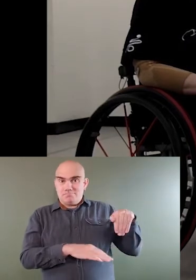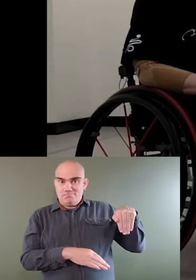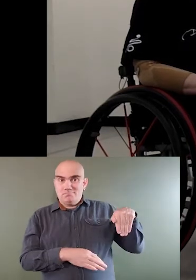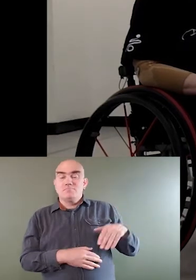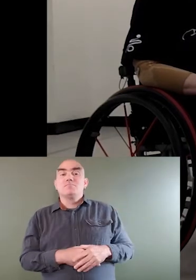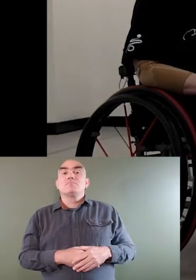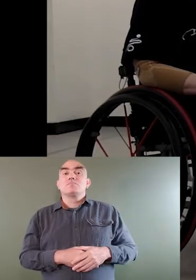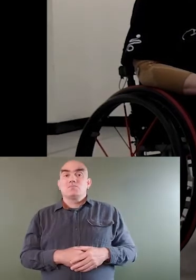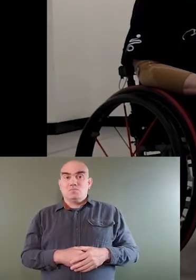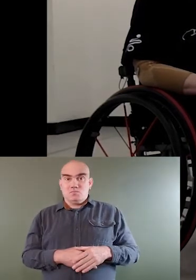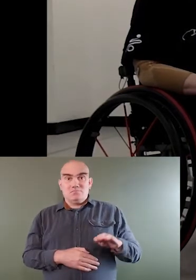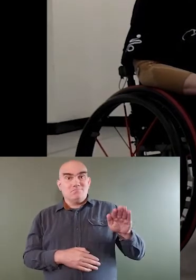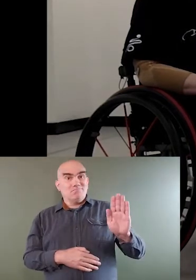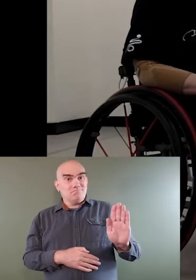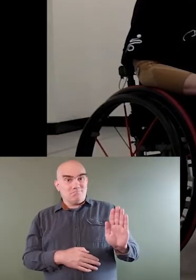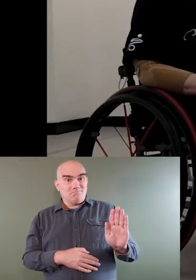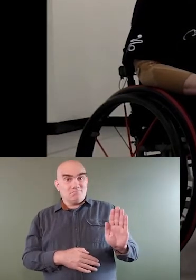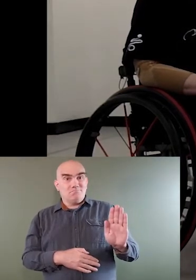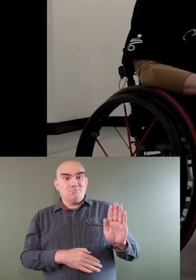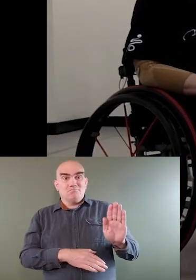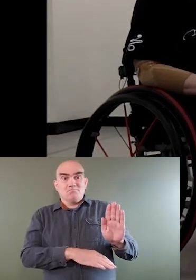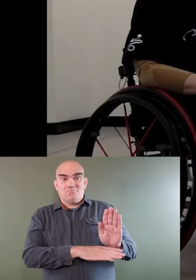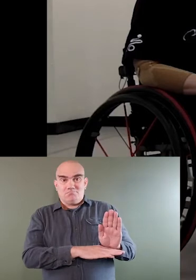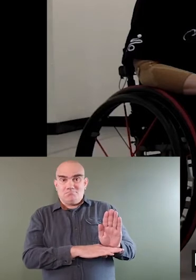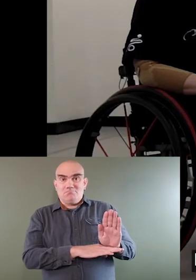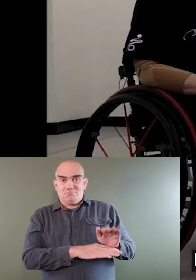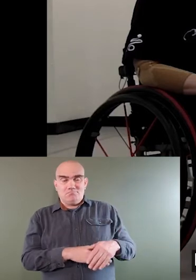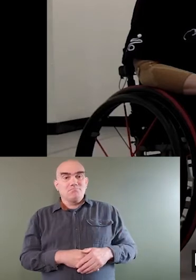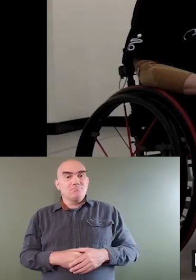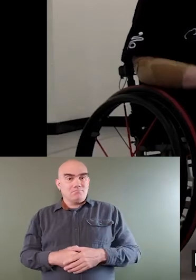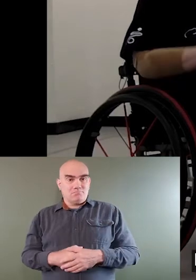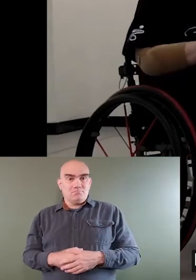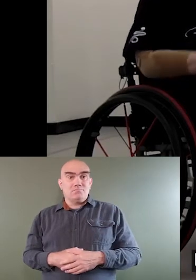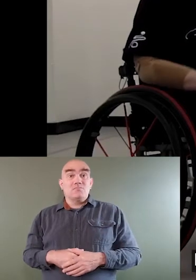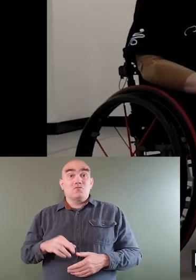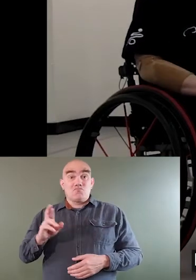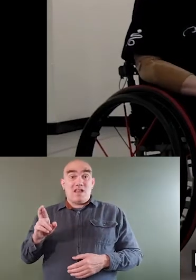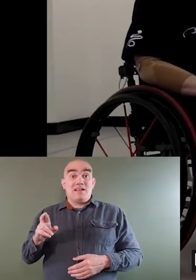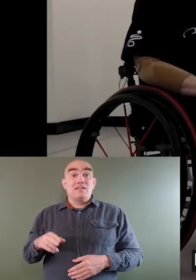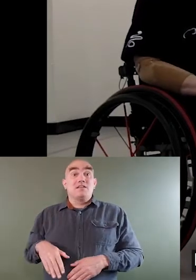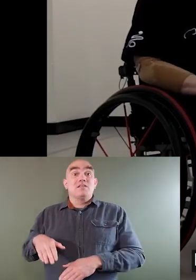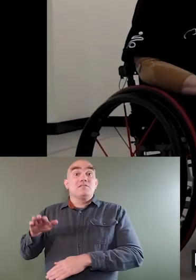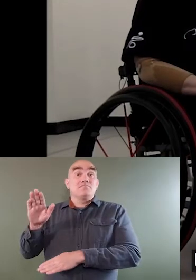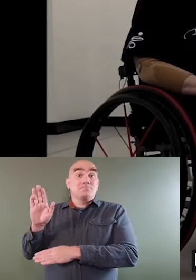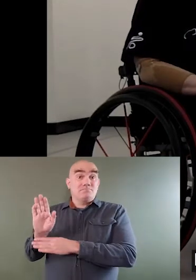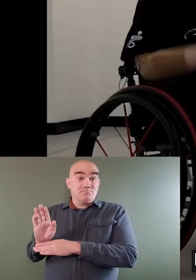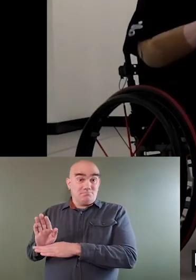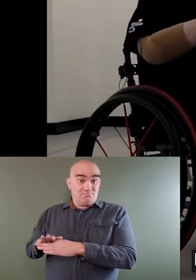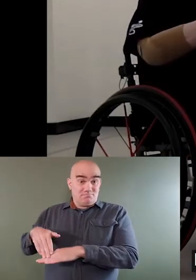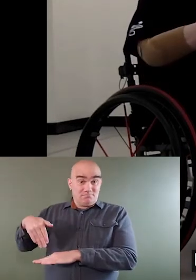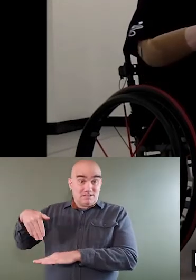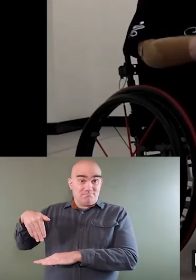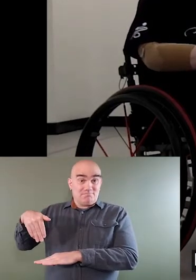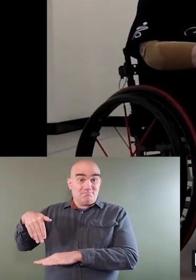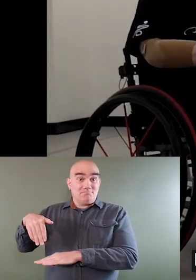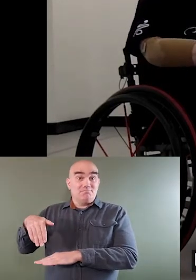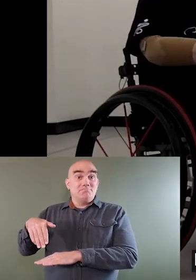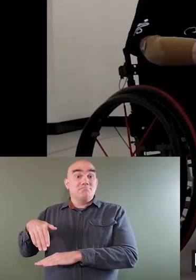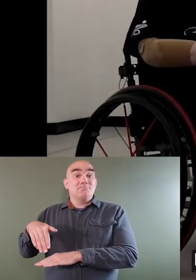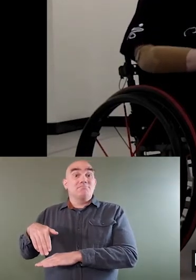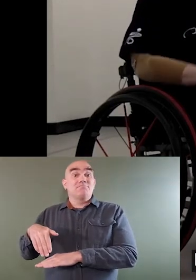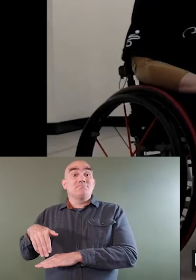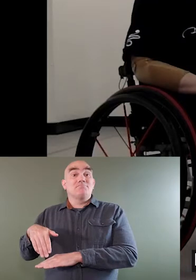ball. And heel. Right side. Heel. Spank.